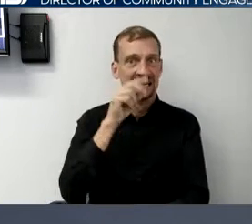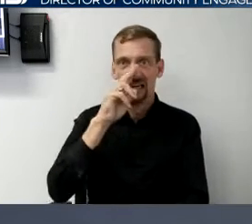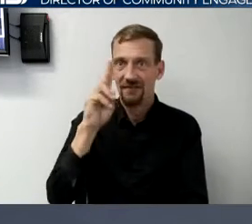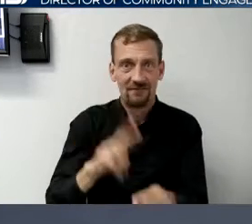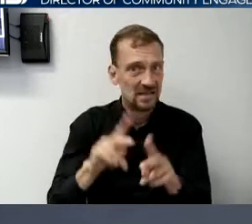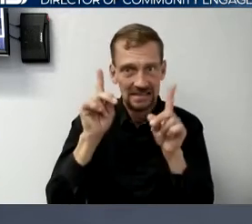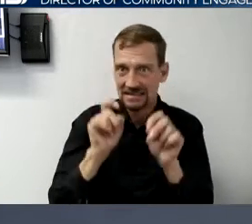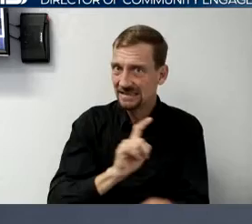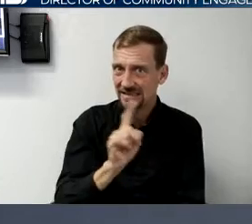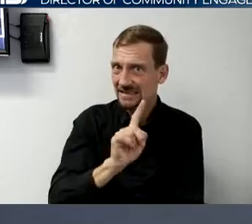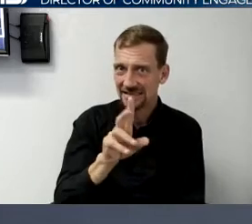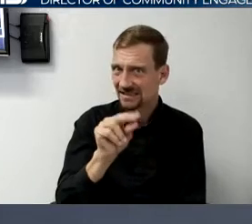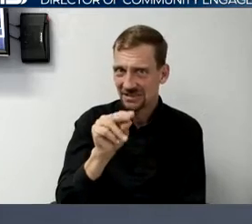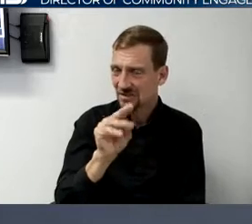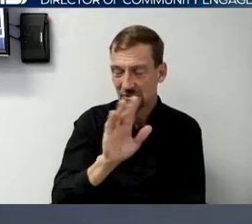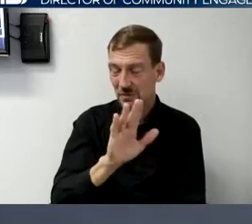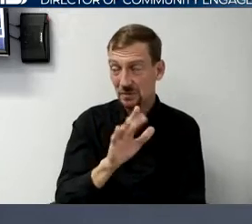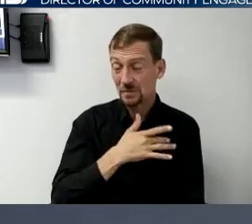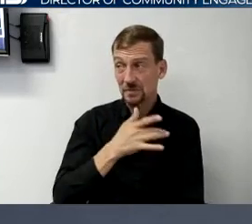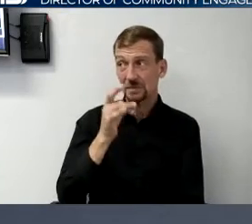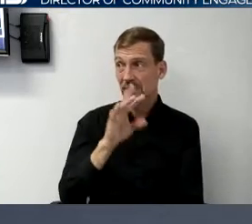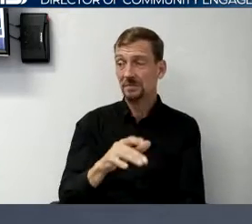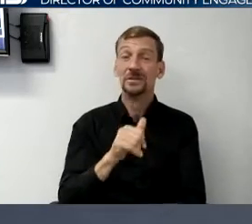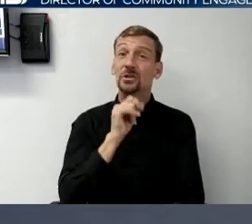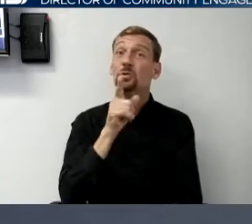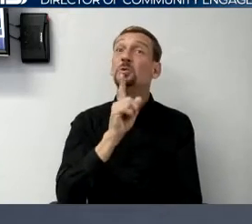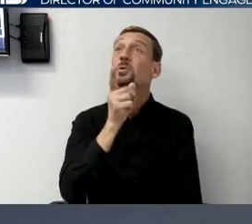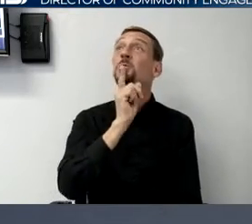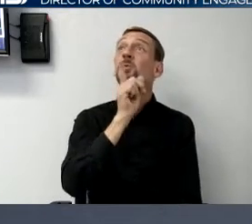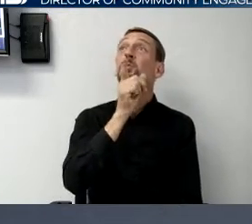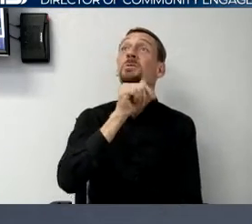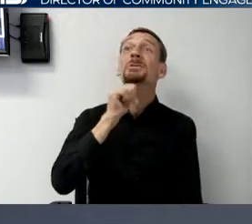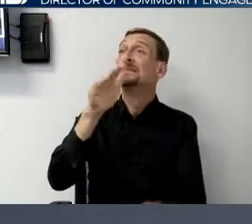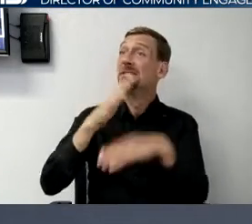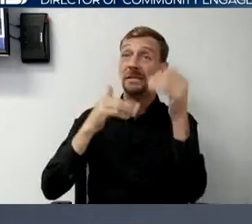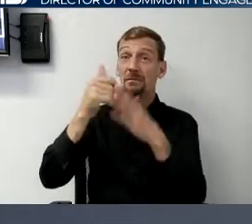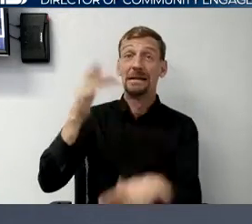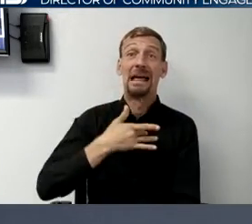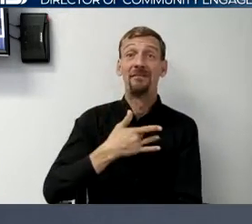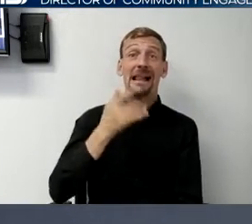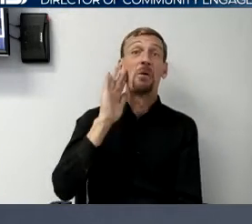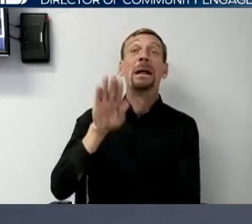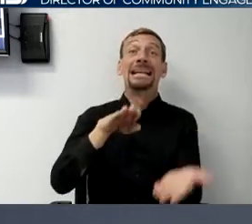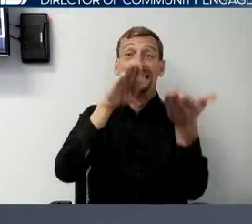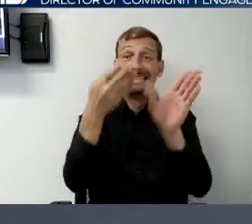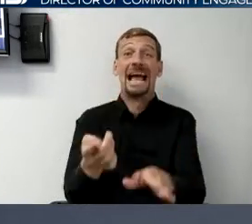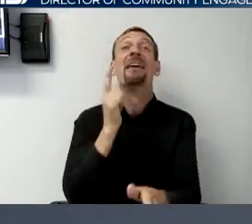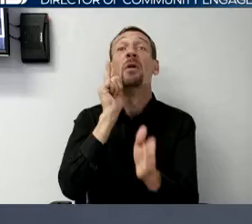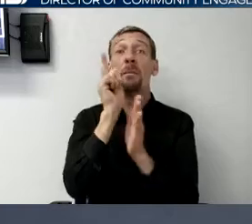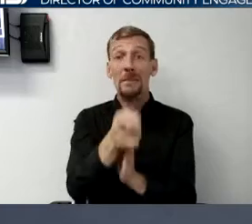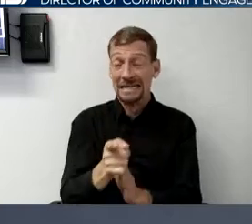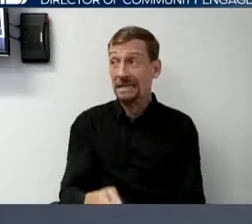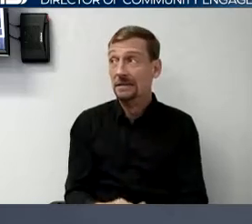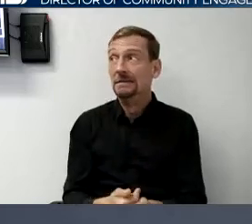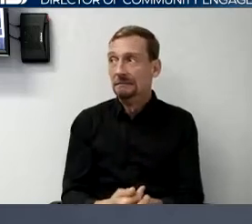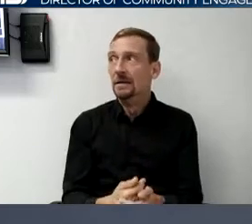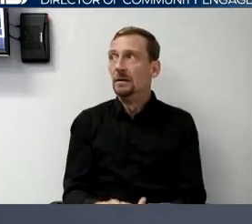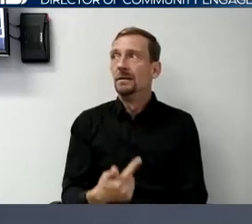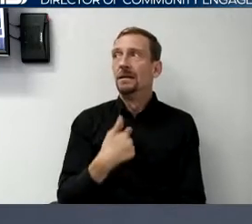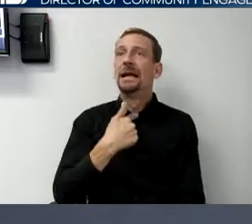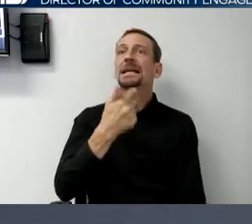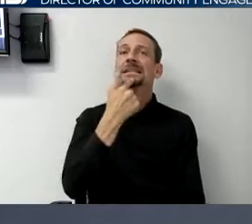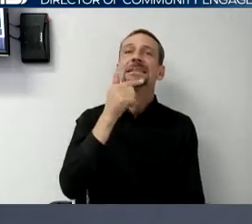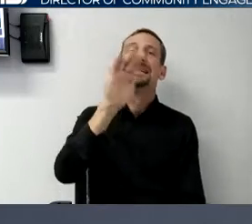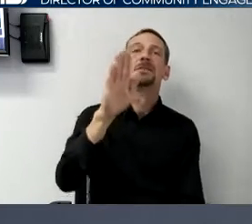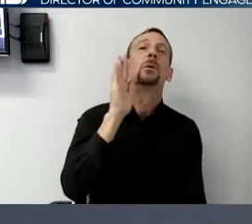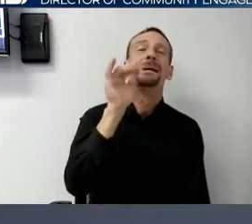not. No, it is not. It's really uncomfortable, and I thought I was going to die there for a minute. Yeah, I know. I love when they say this is going to